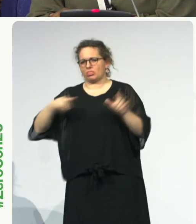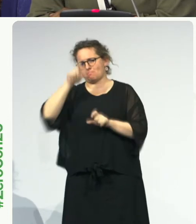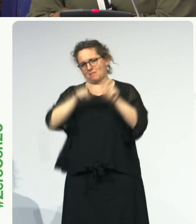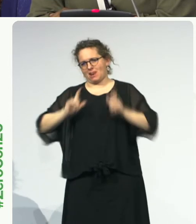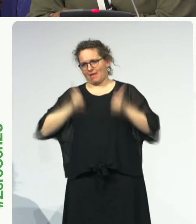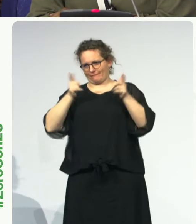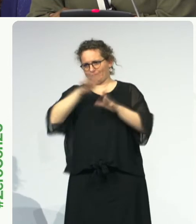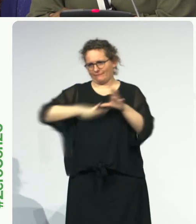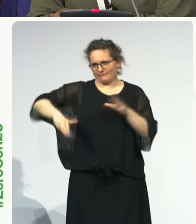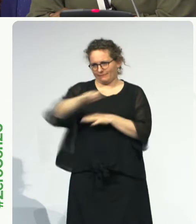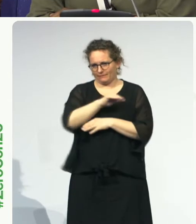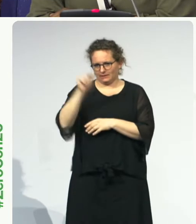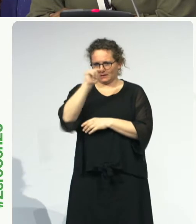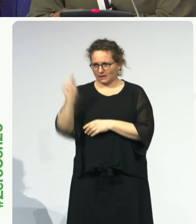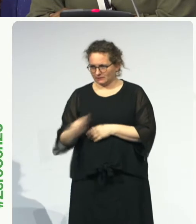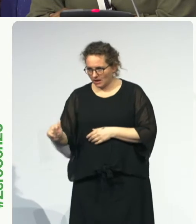slide.